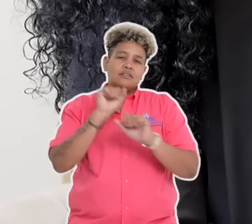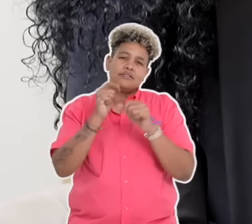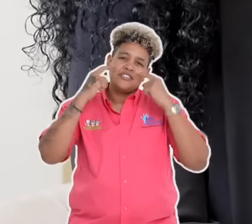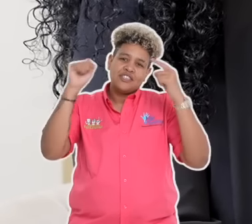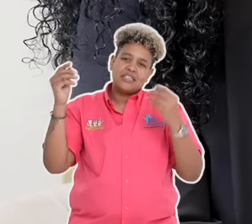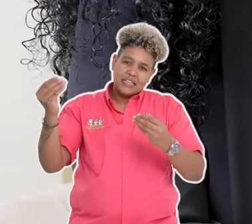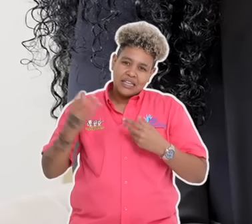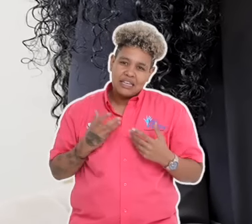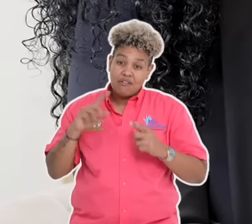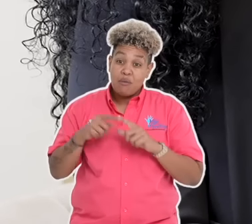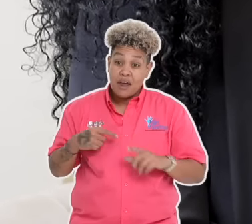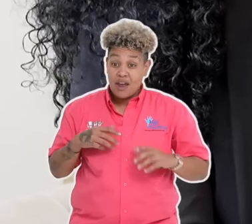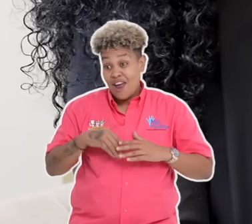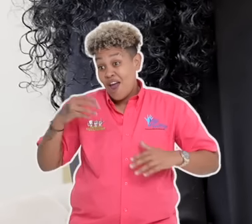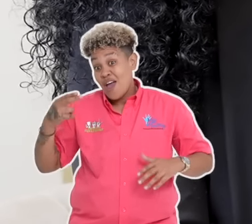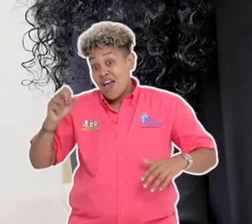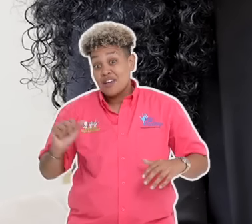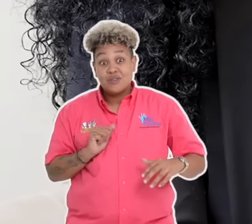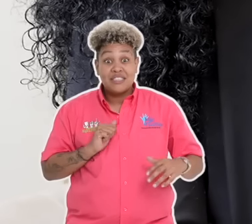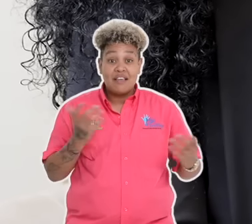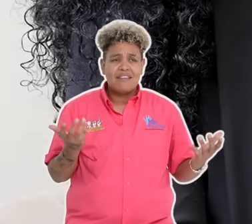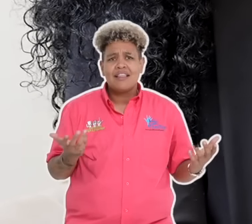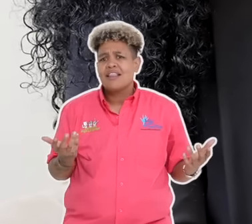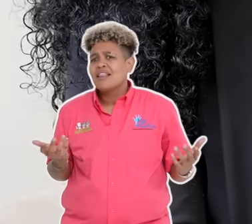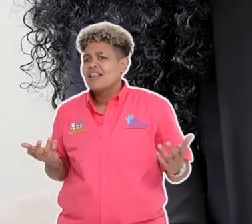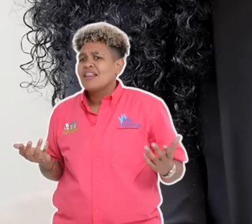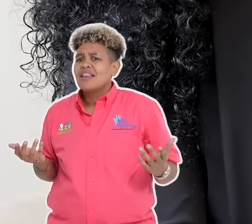success. And when I was coming out of high school,